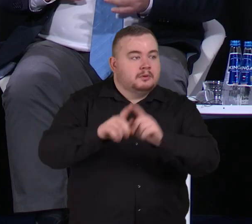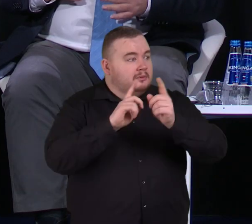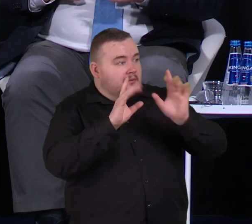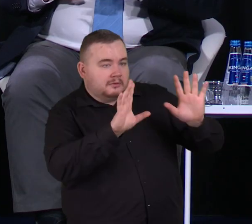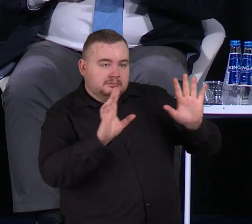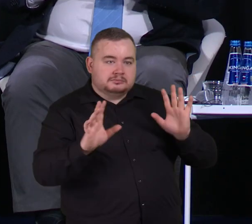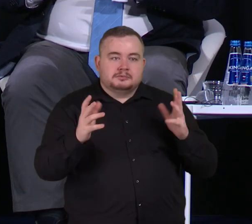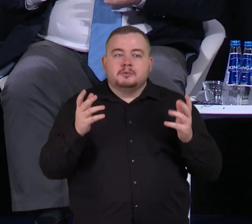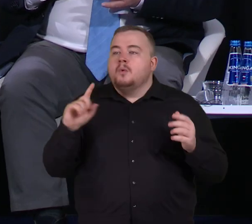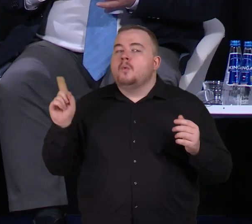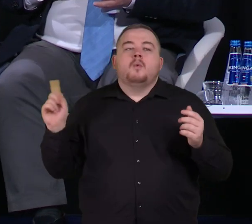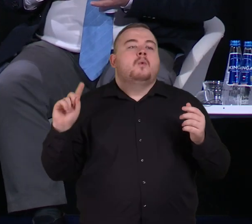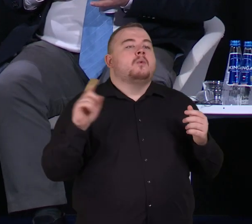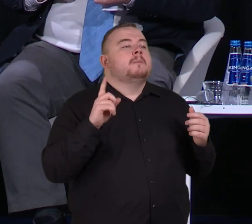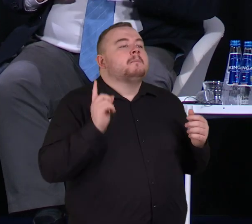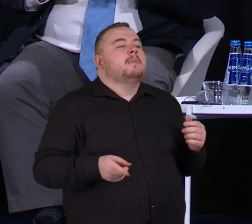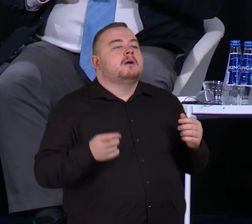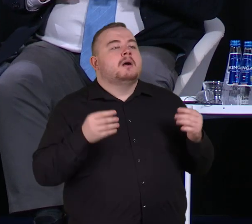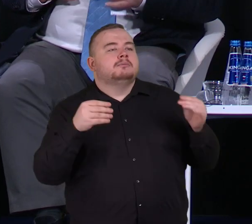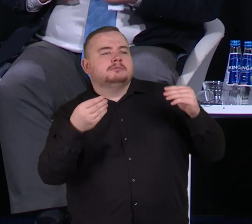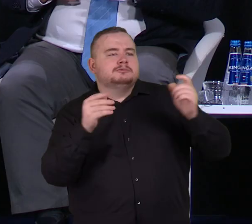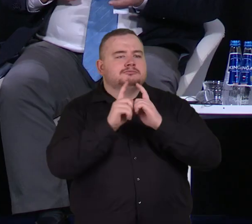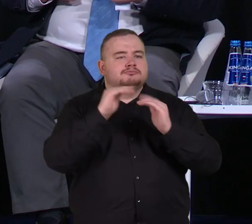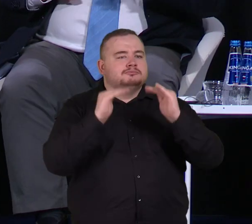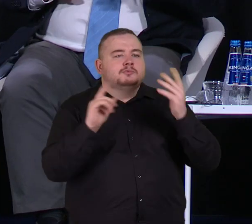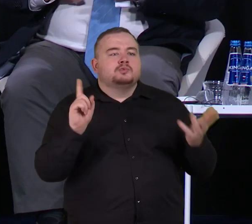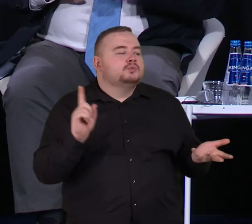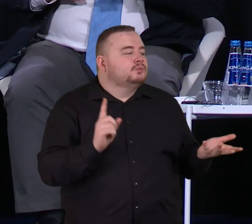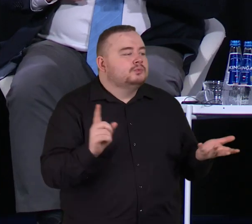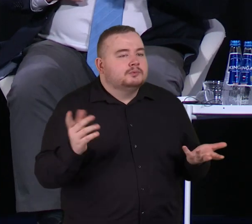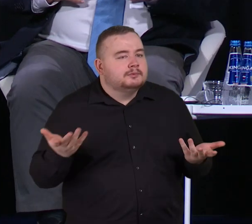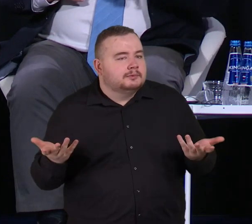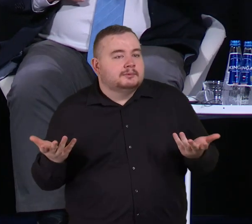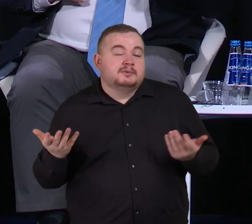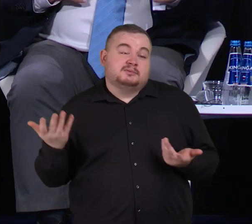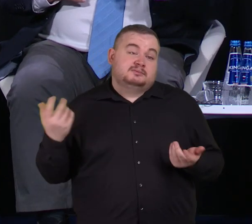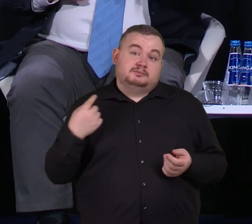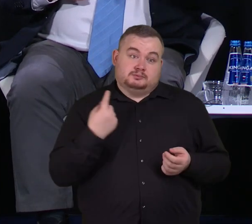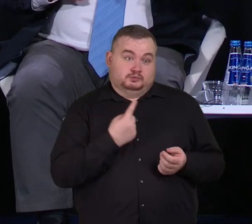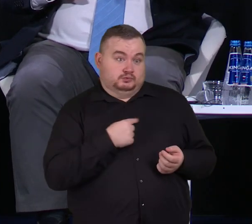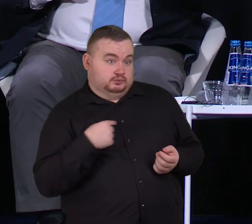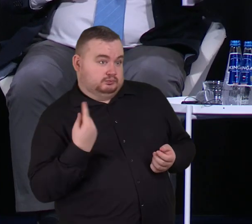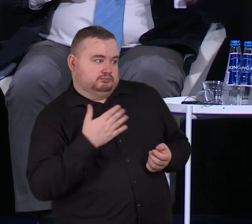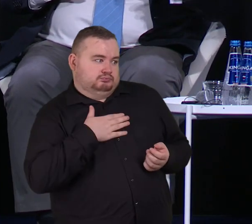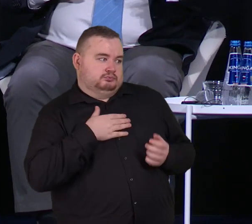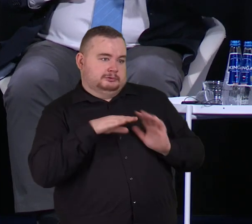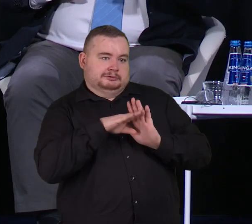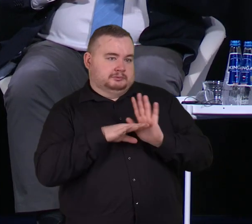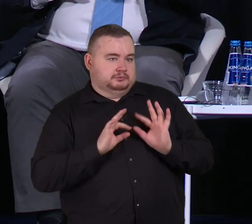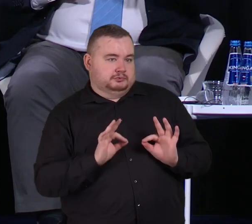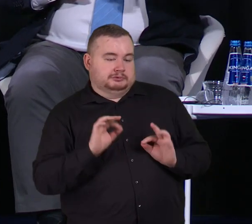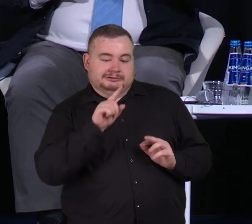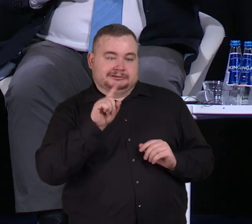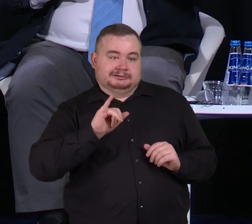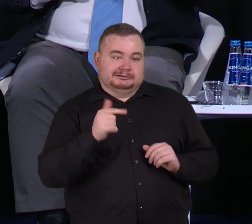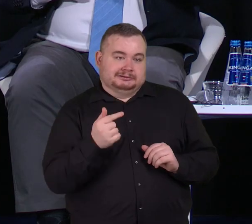European regulation for the ITIs, because it is flexible enough to deal with different configurations in different countries. Okay. Obviously,